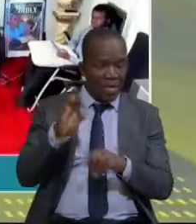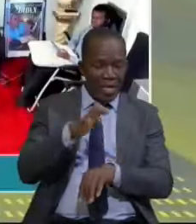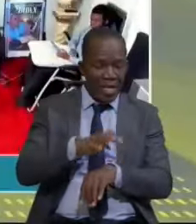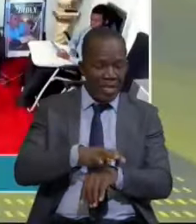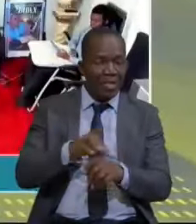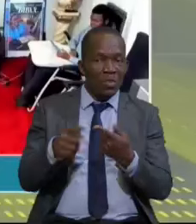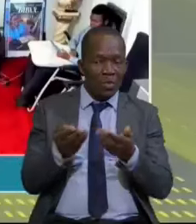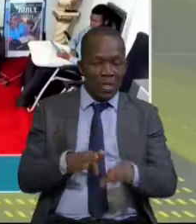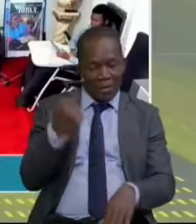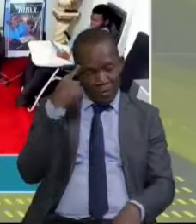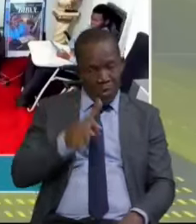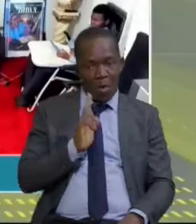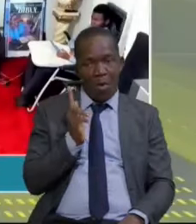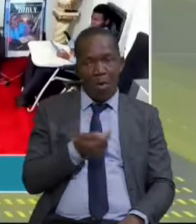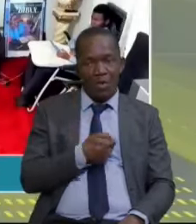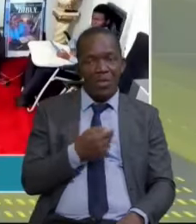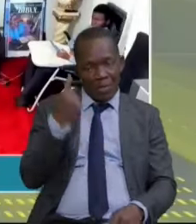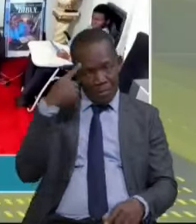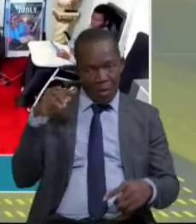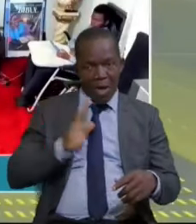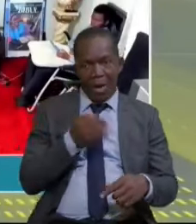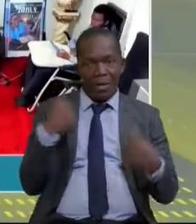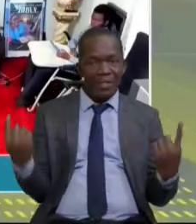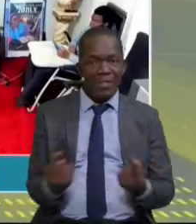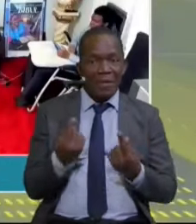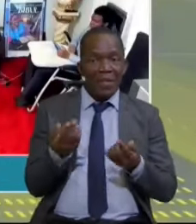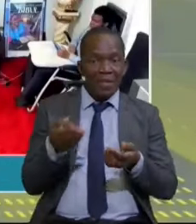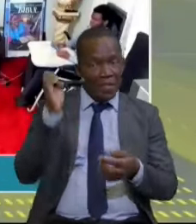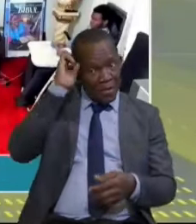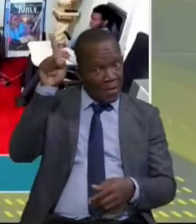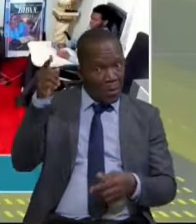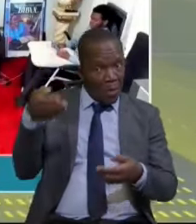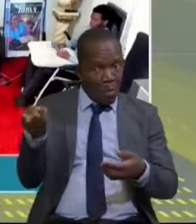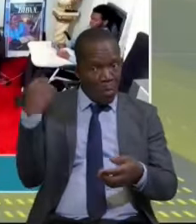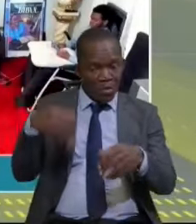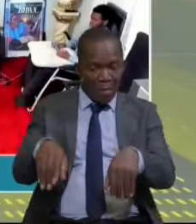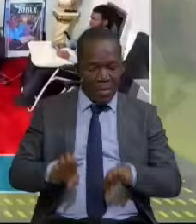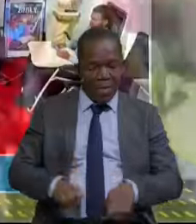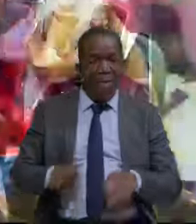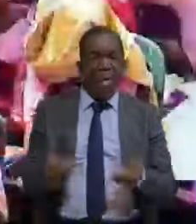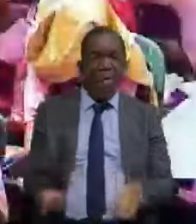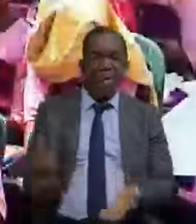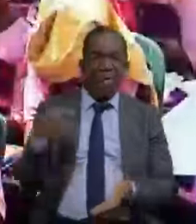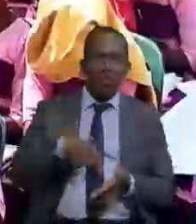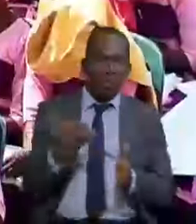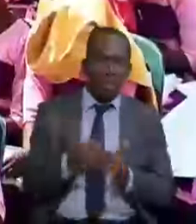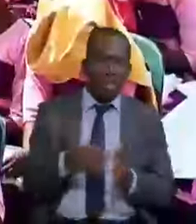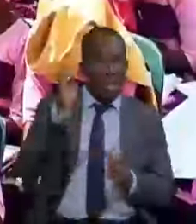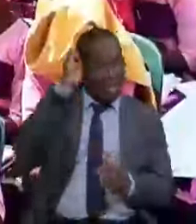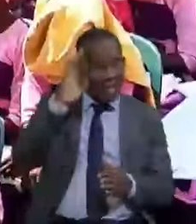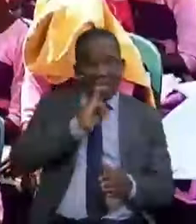he rose again, and then he is to come. And he is the